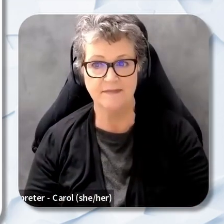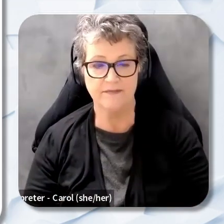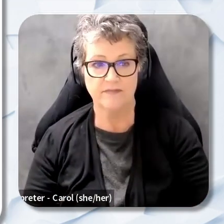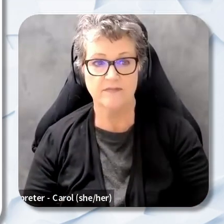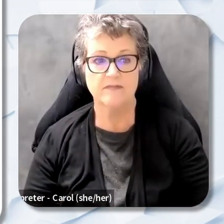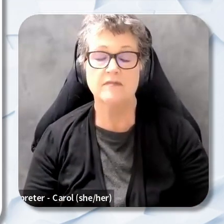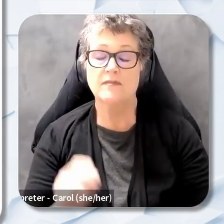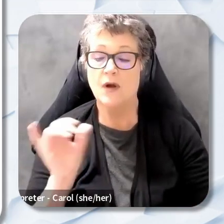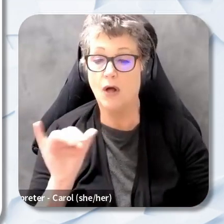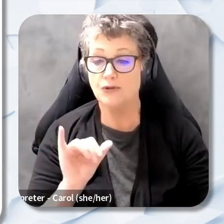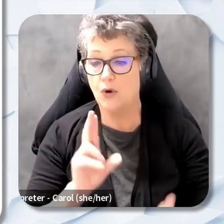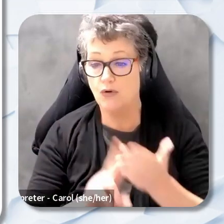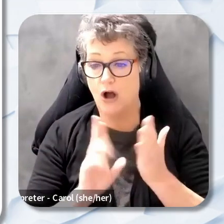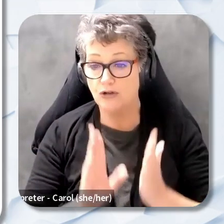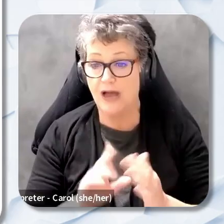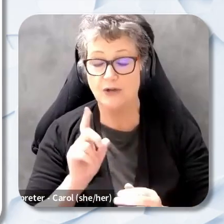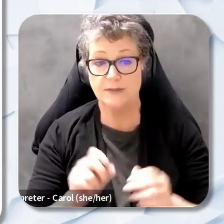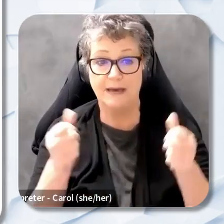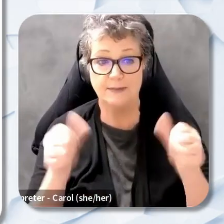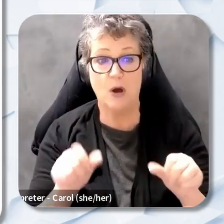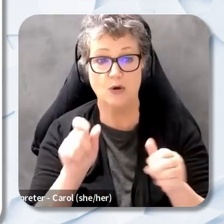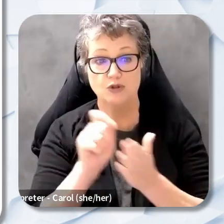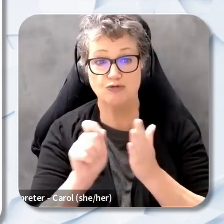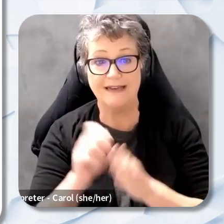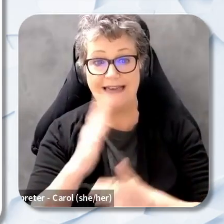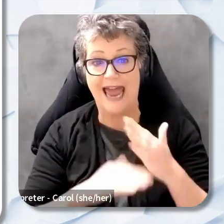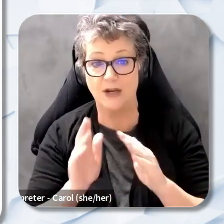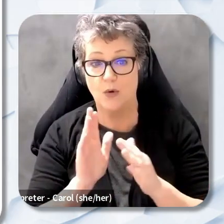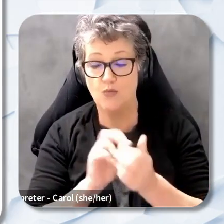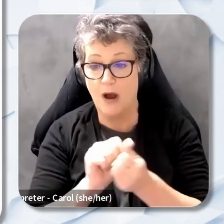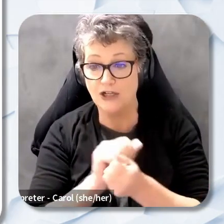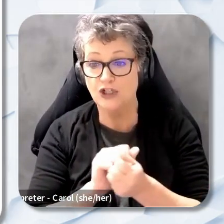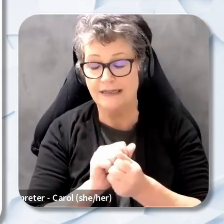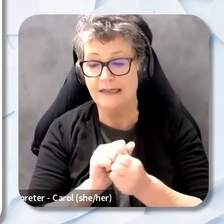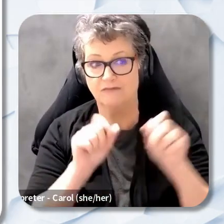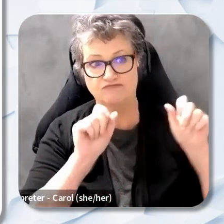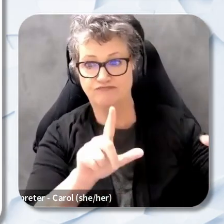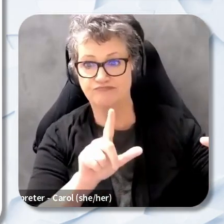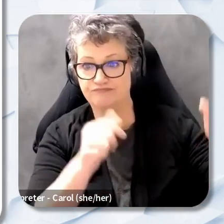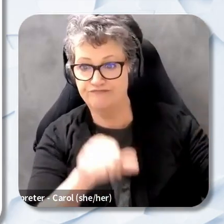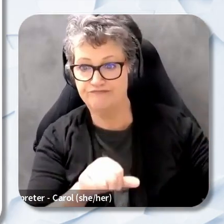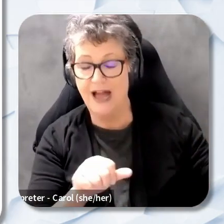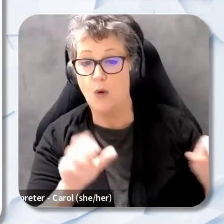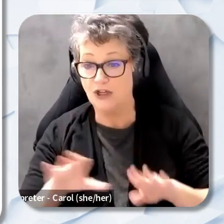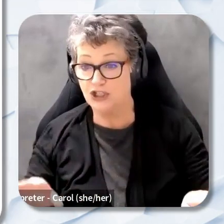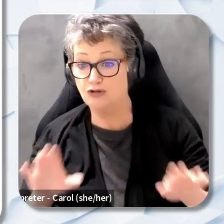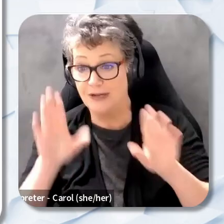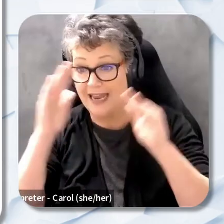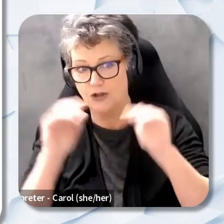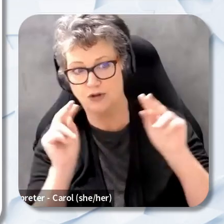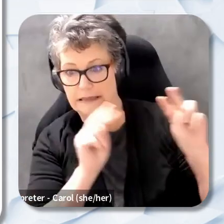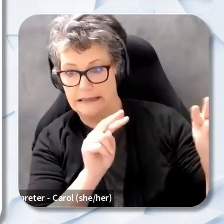In addition, contractors must post written hand washing procedures in a place that is visible to children and